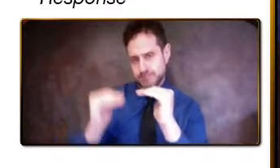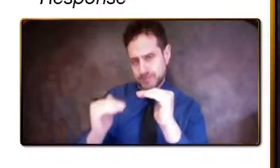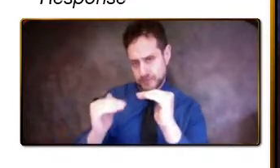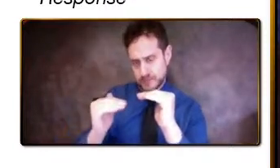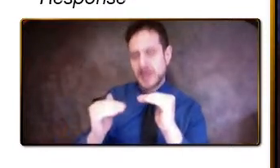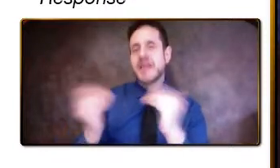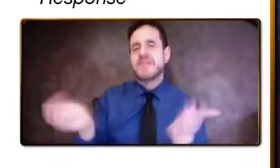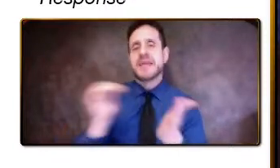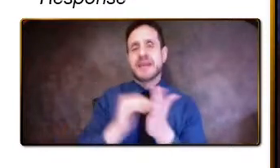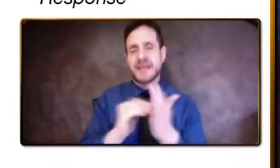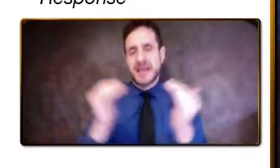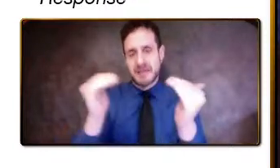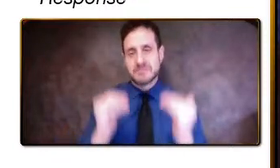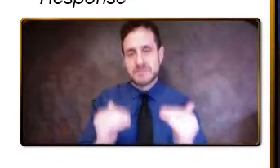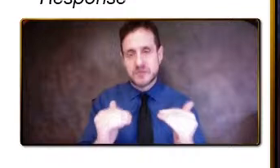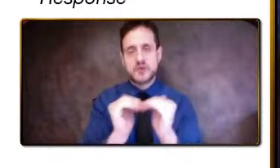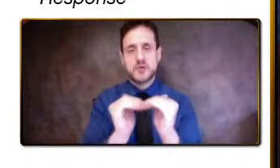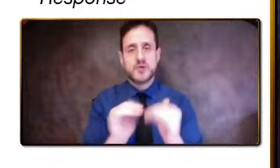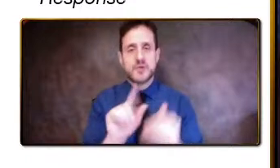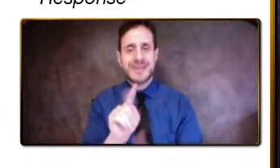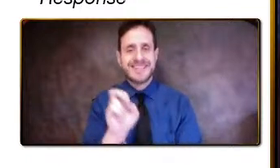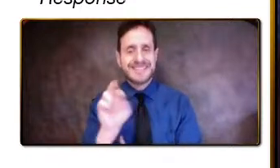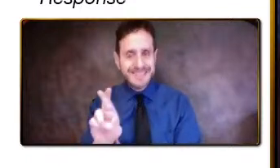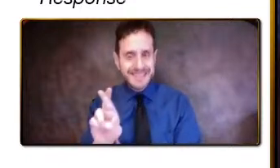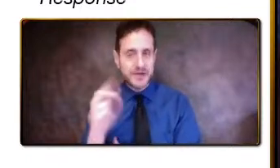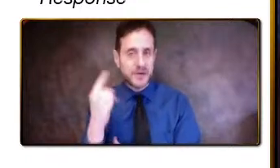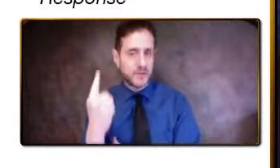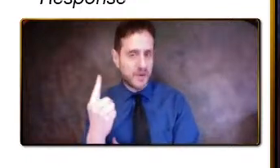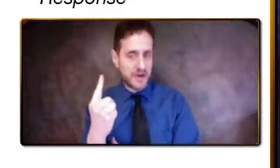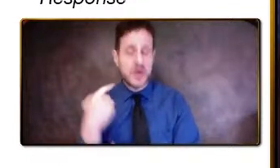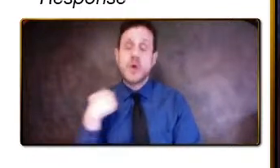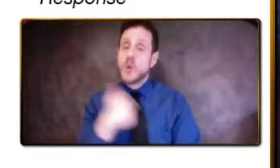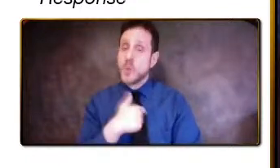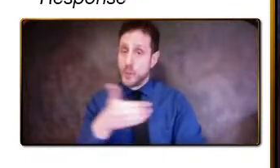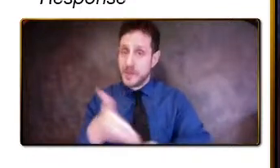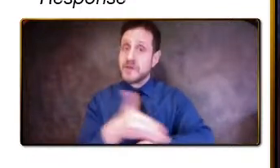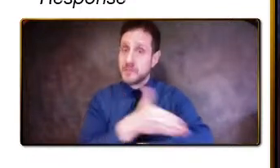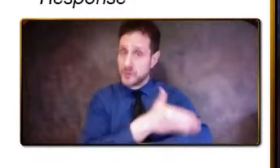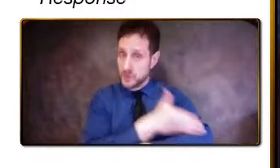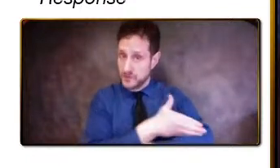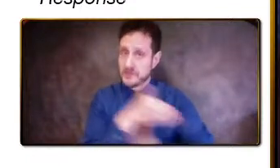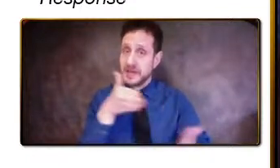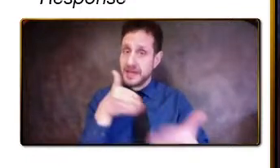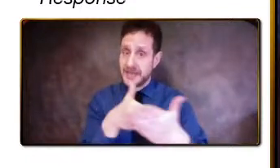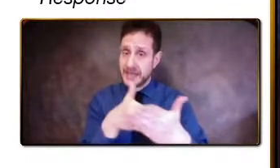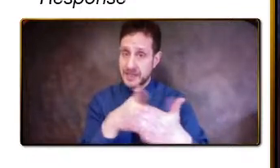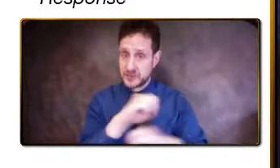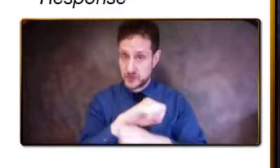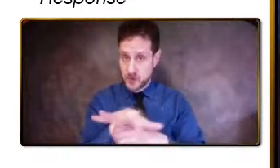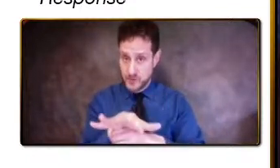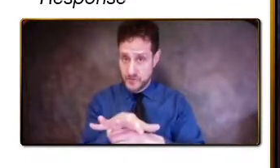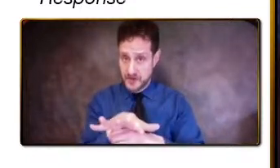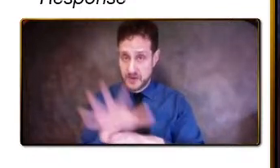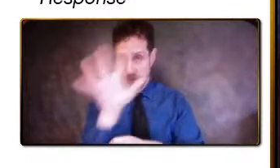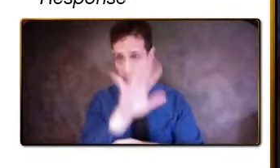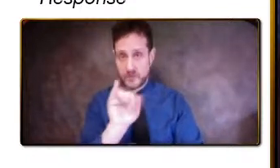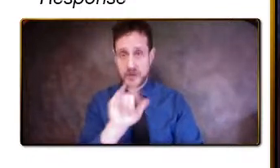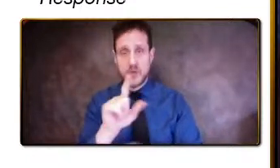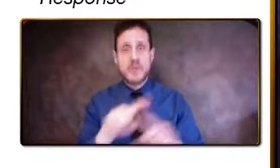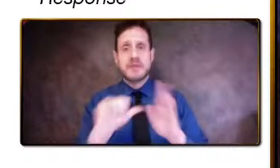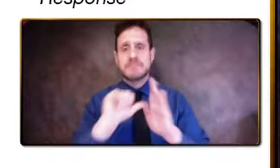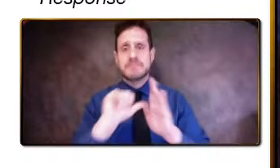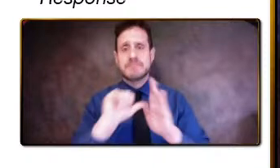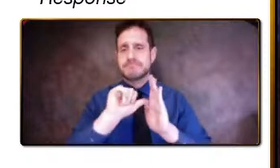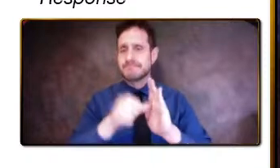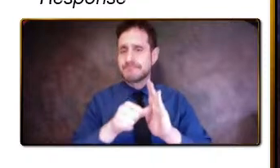Clearly, some progress has been made to combat this virus across our regions. But I want to stress that it's incredibly important for